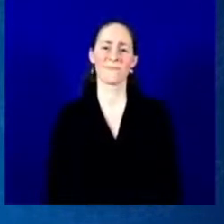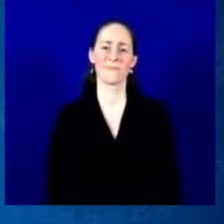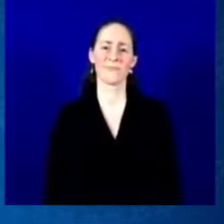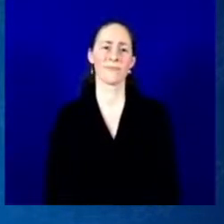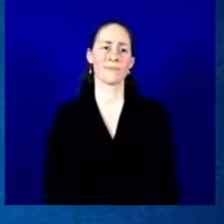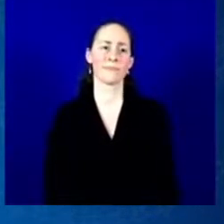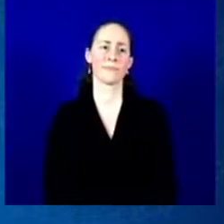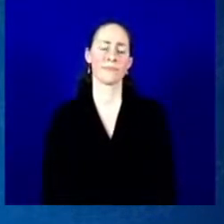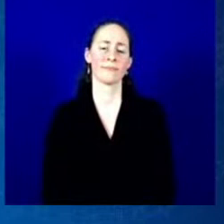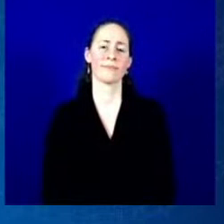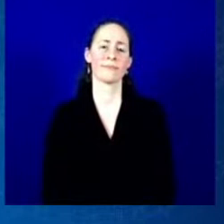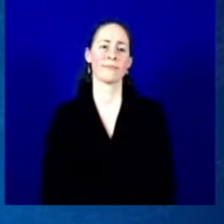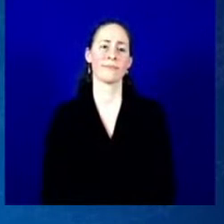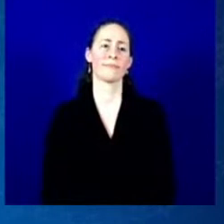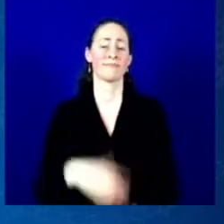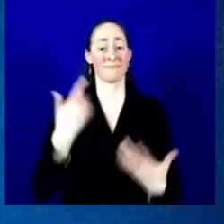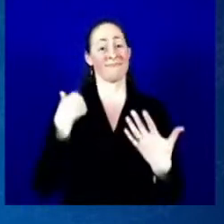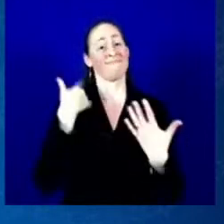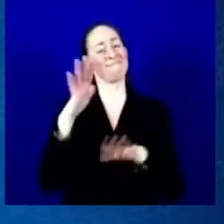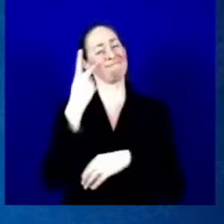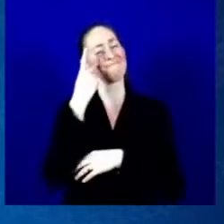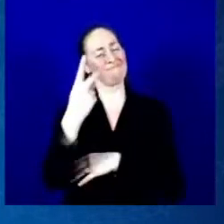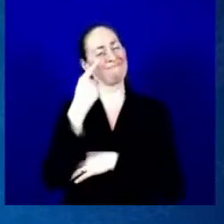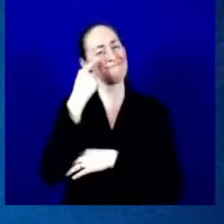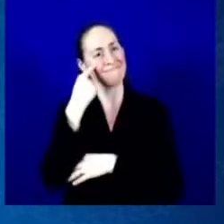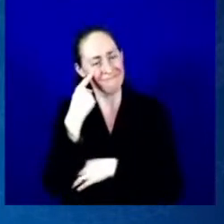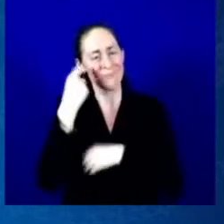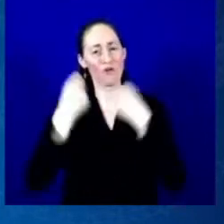up for miles.